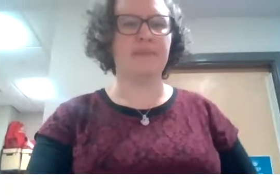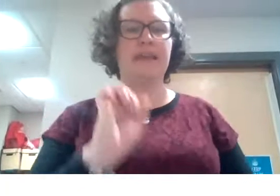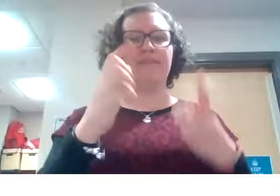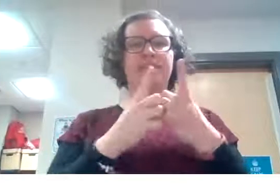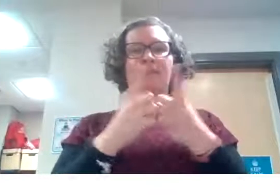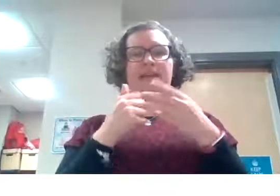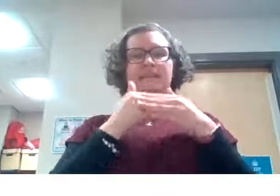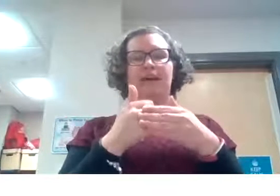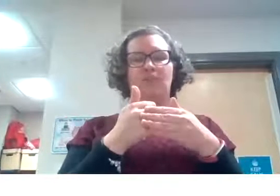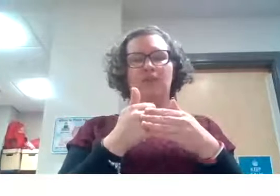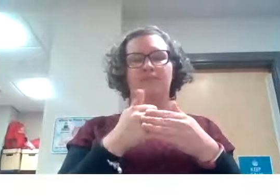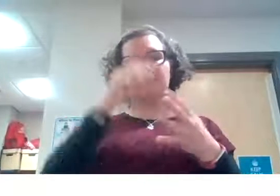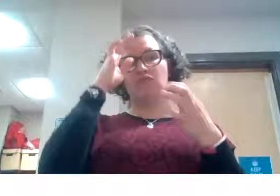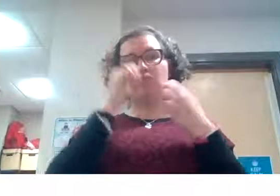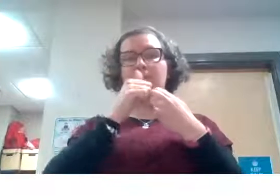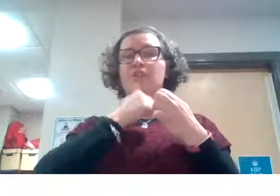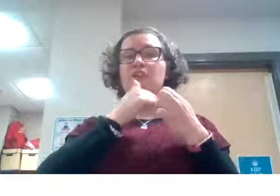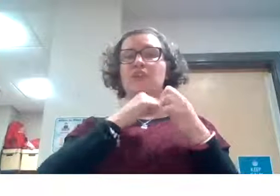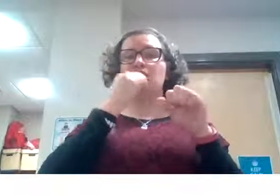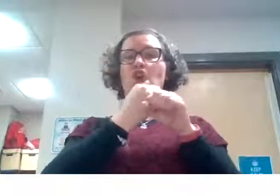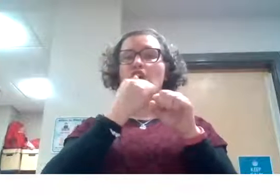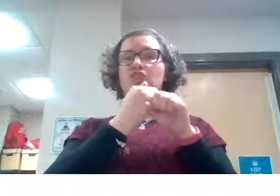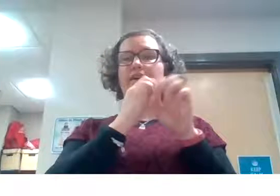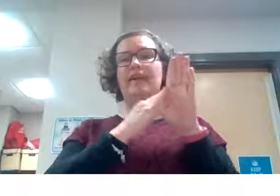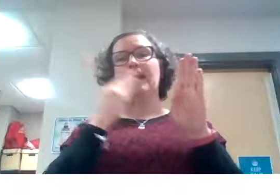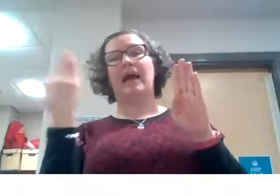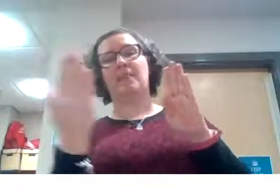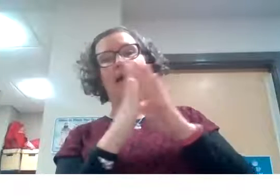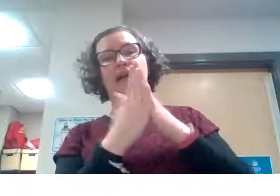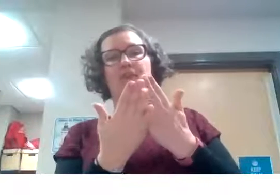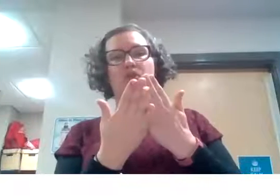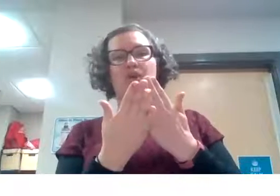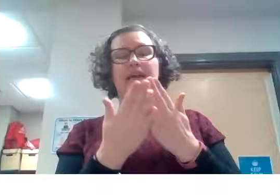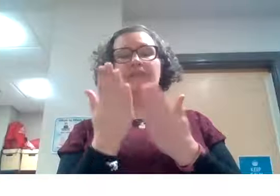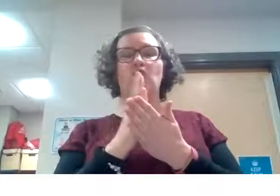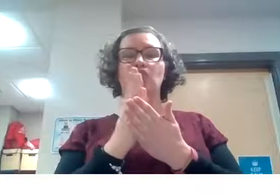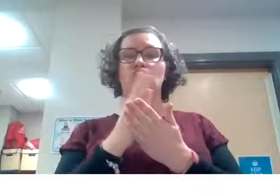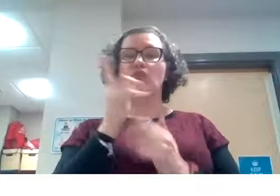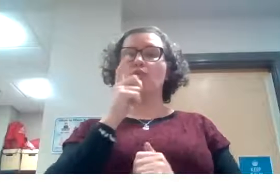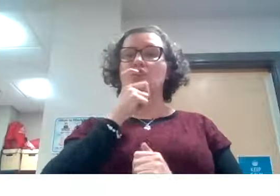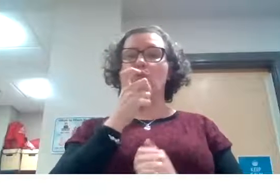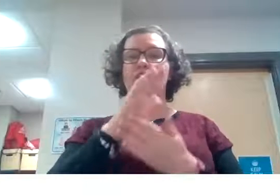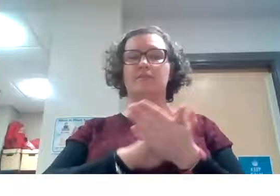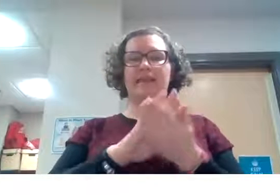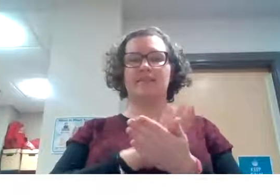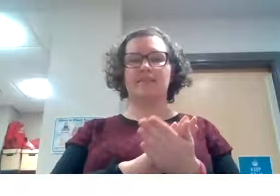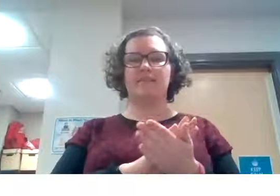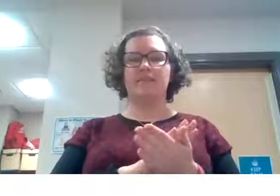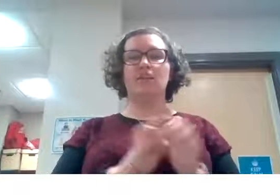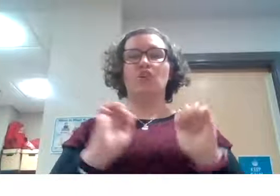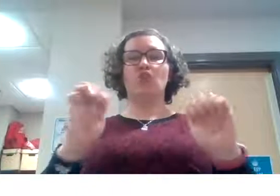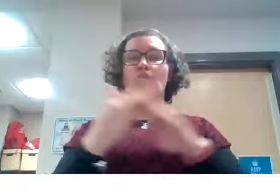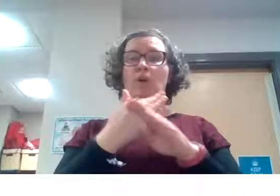Okay, here are some things to help you. Remember to use the glossary at the back of the book if you're unsure of what a word